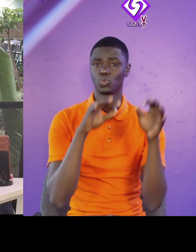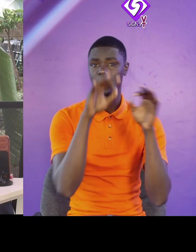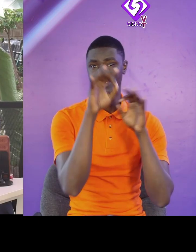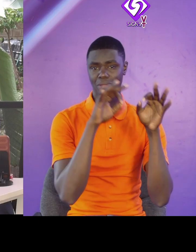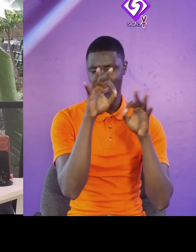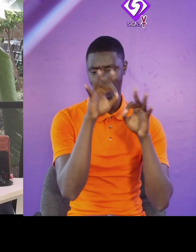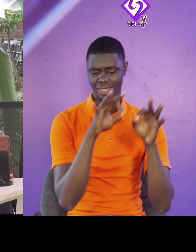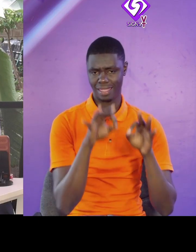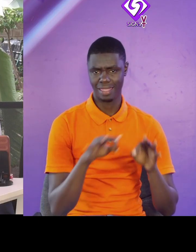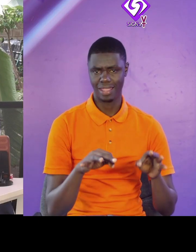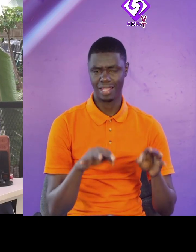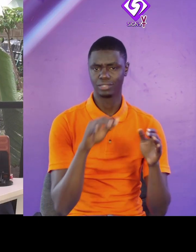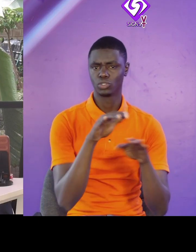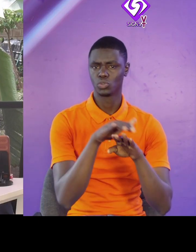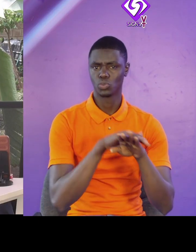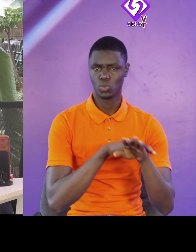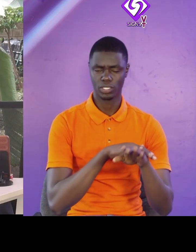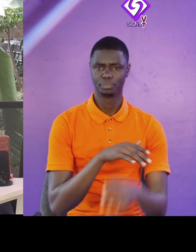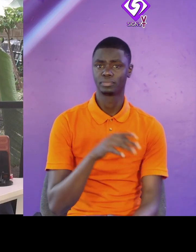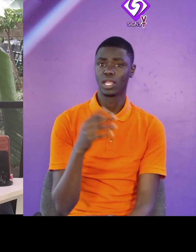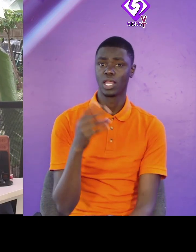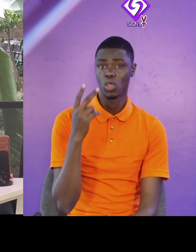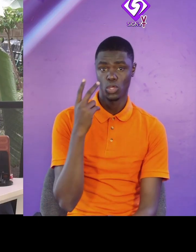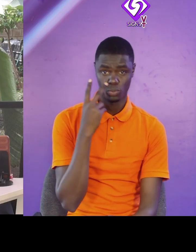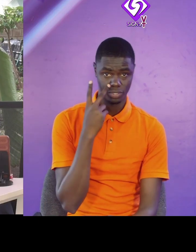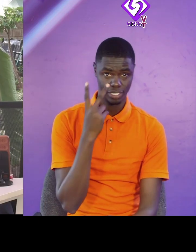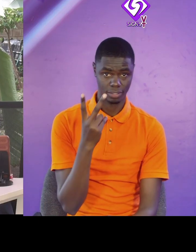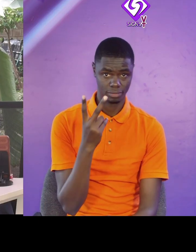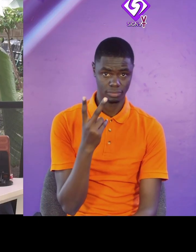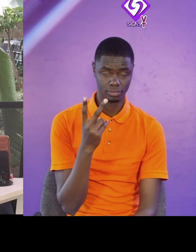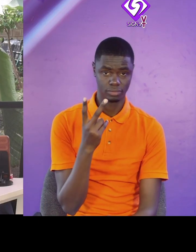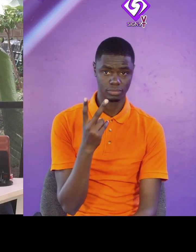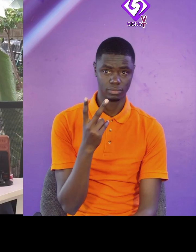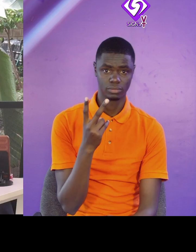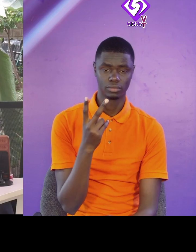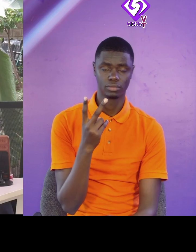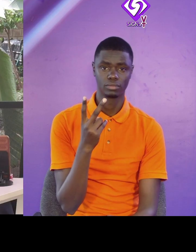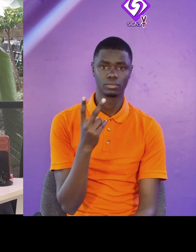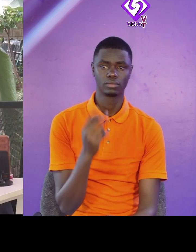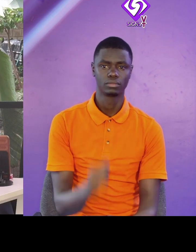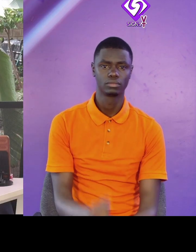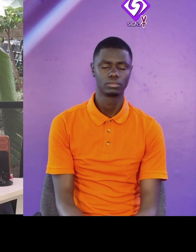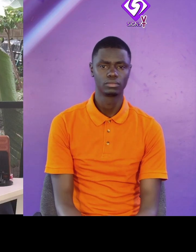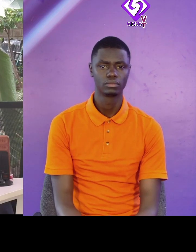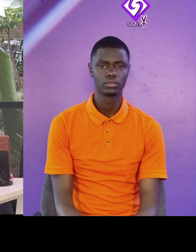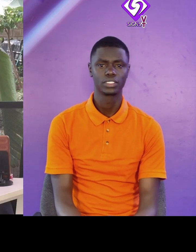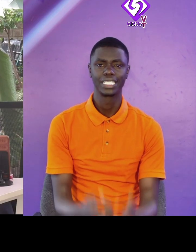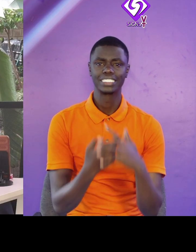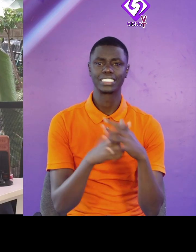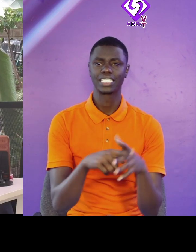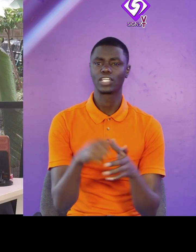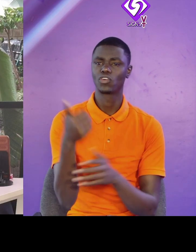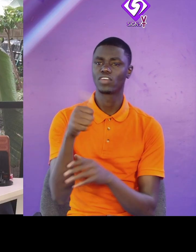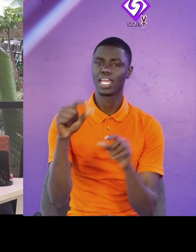very well. So you find that I think the starting point for any group, whether